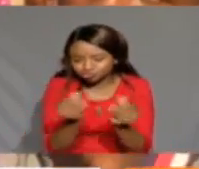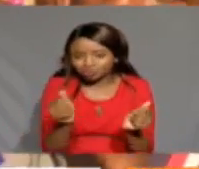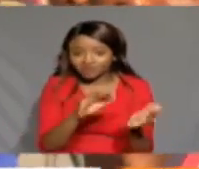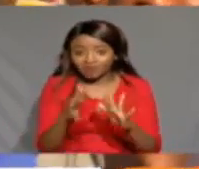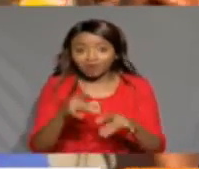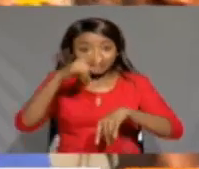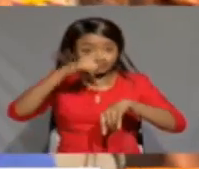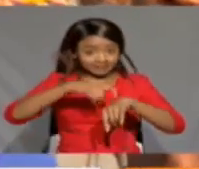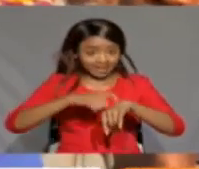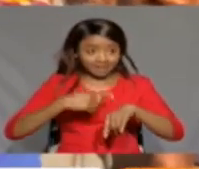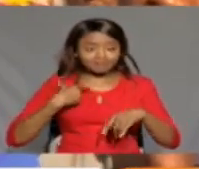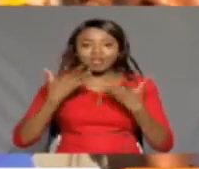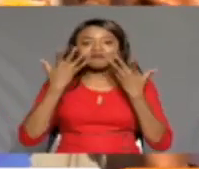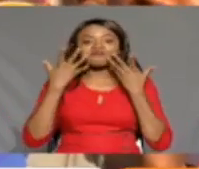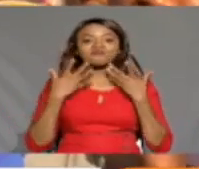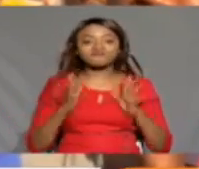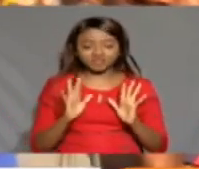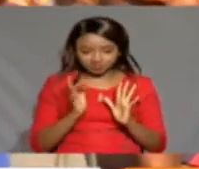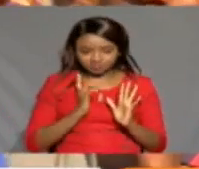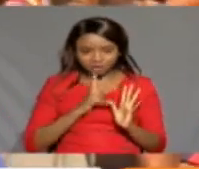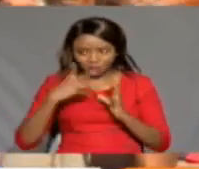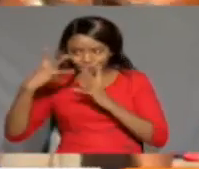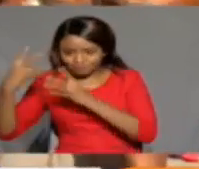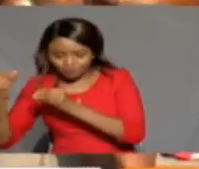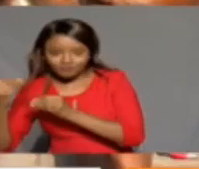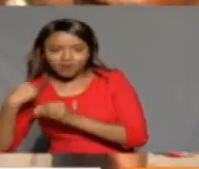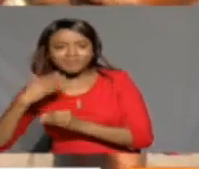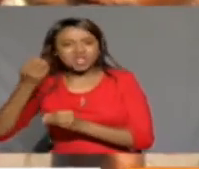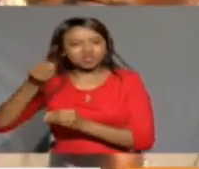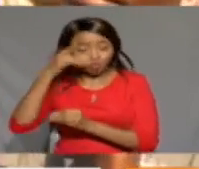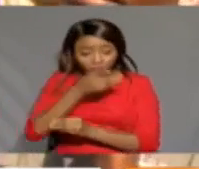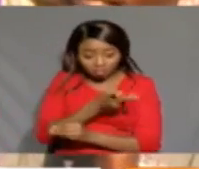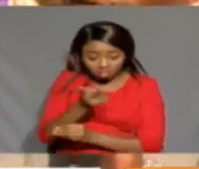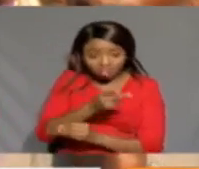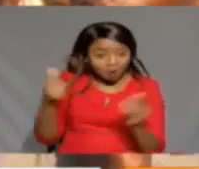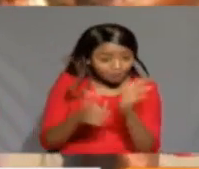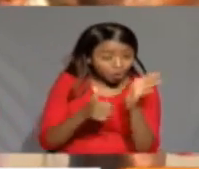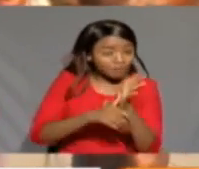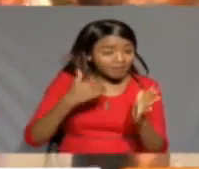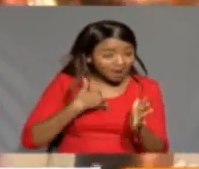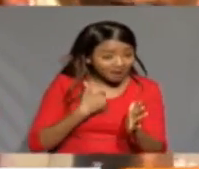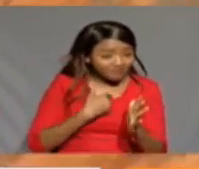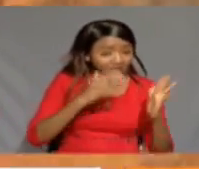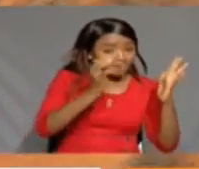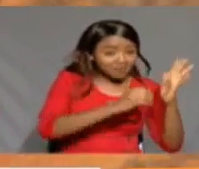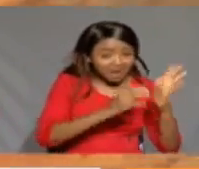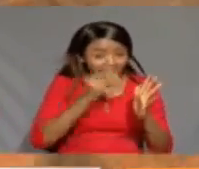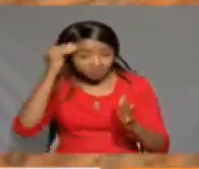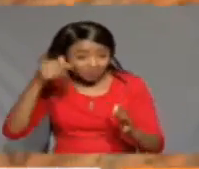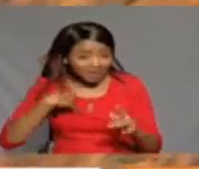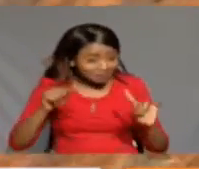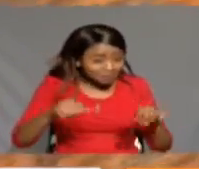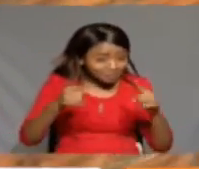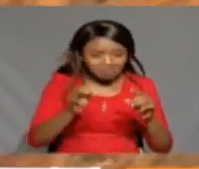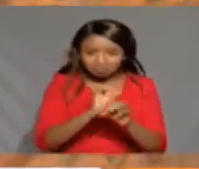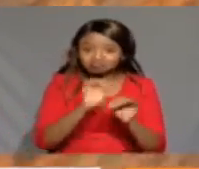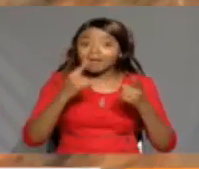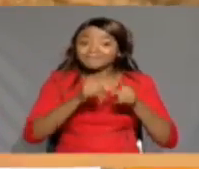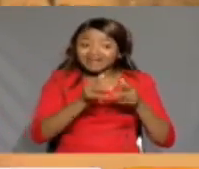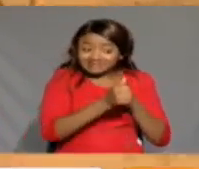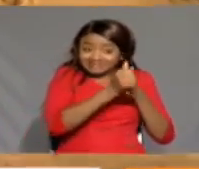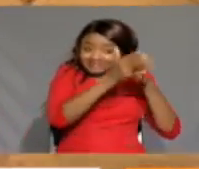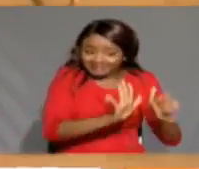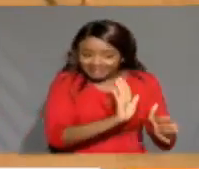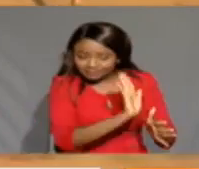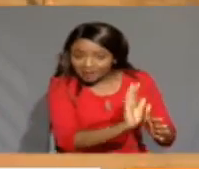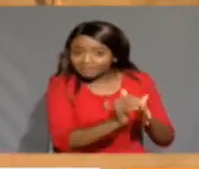mimi nimetoka kama najua hakuna shida ya Mkamba na Msomali. Hakuna. But Kamba leaders now say the